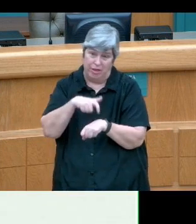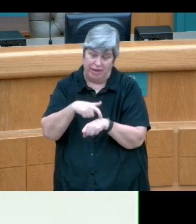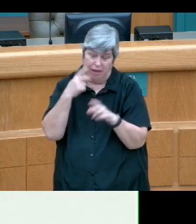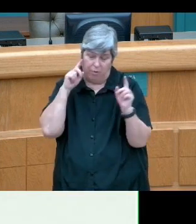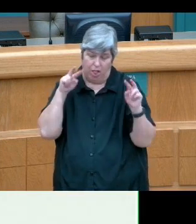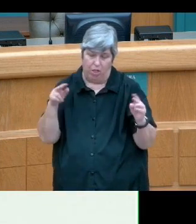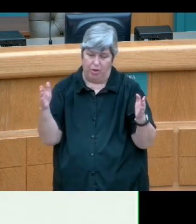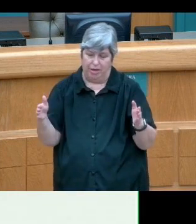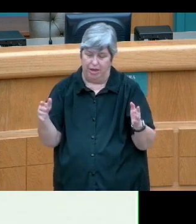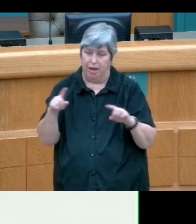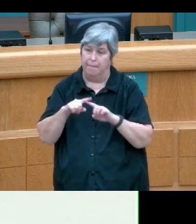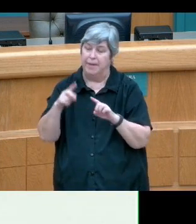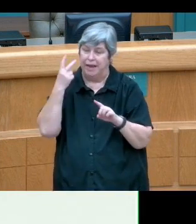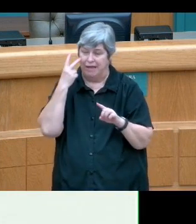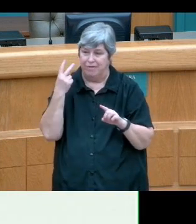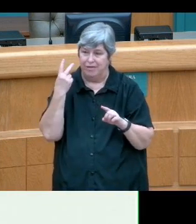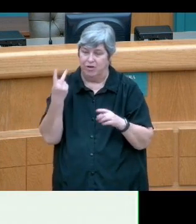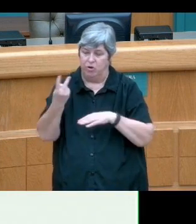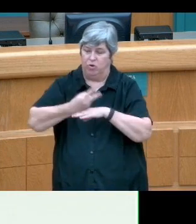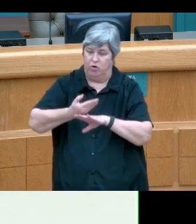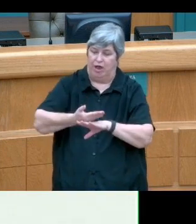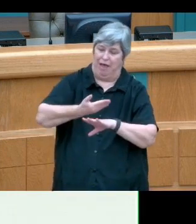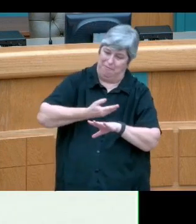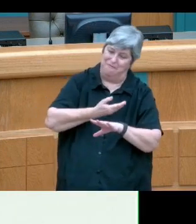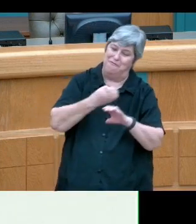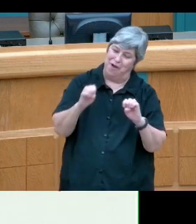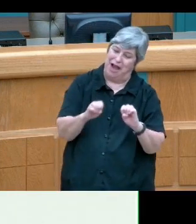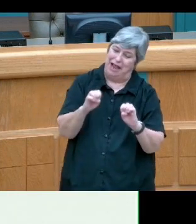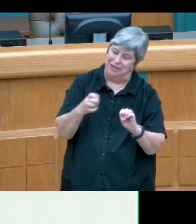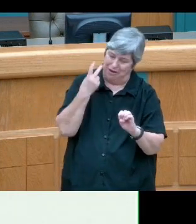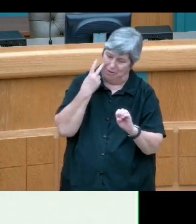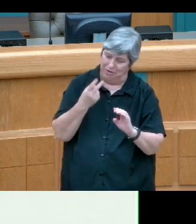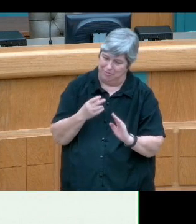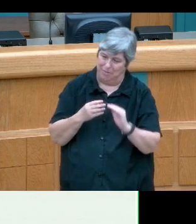at. However, if you look at 2 days before Easter,